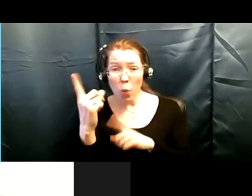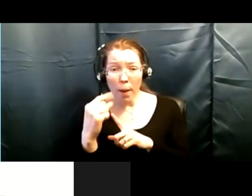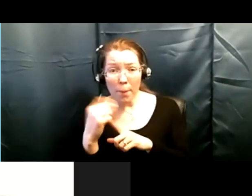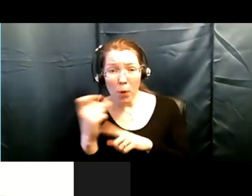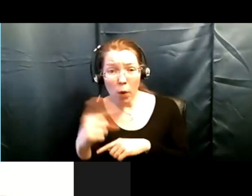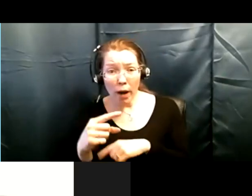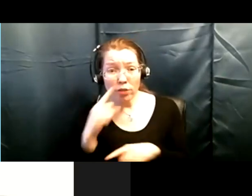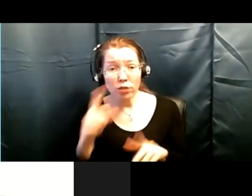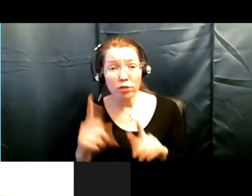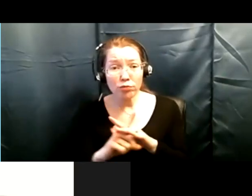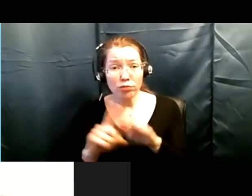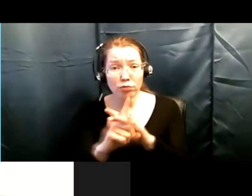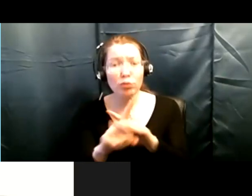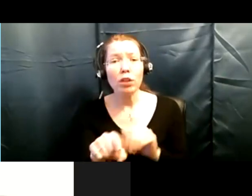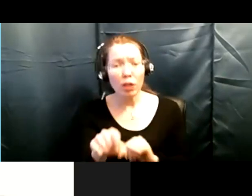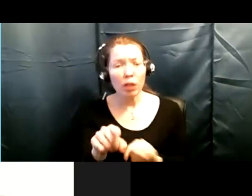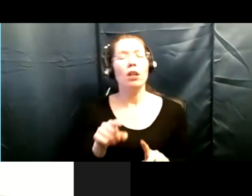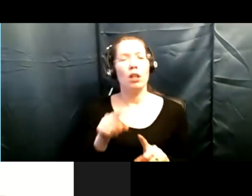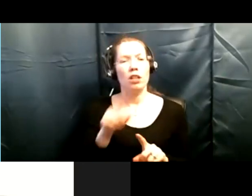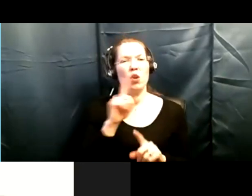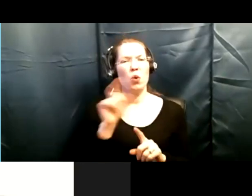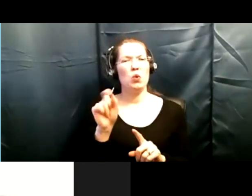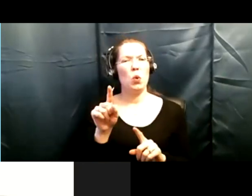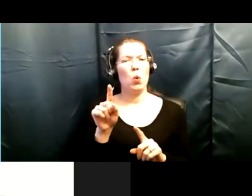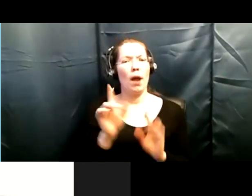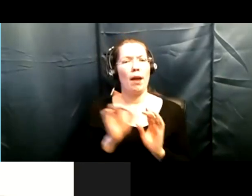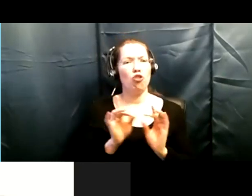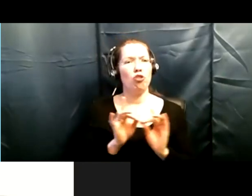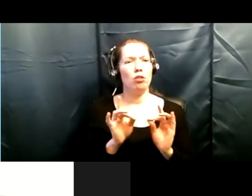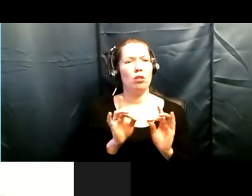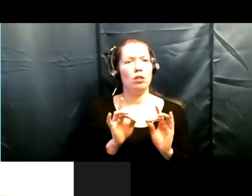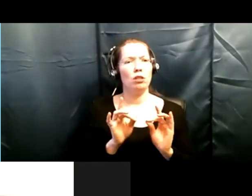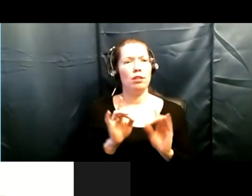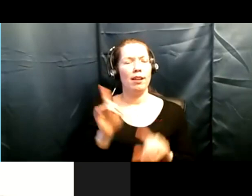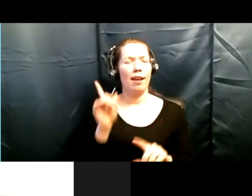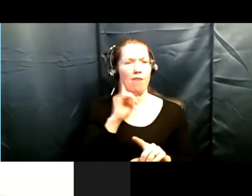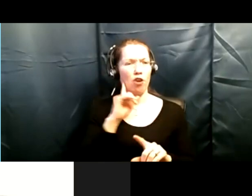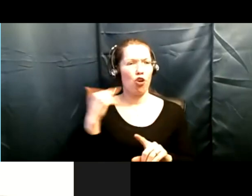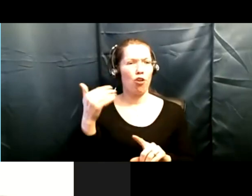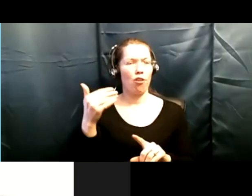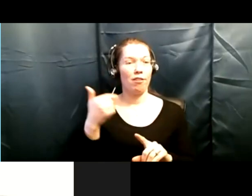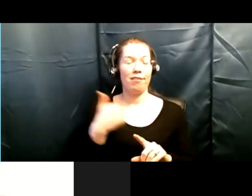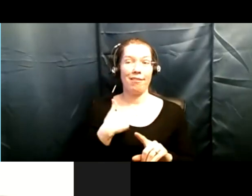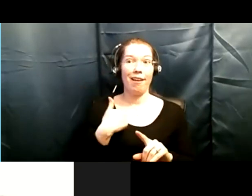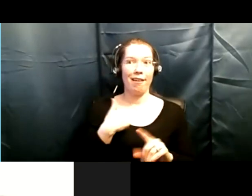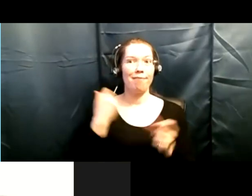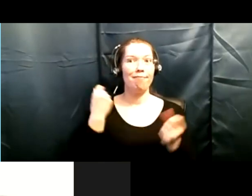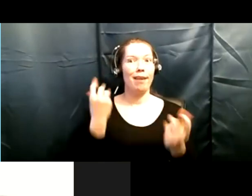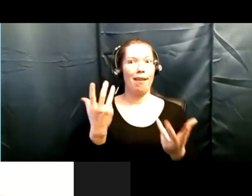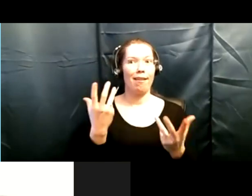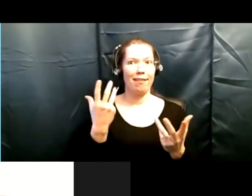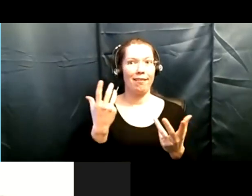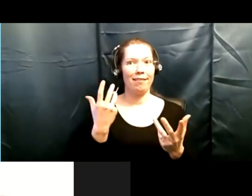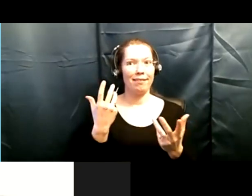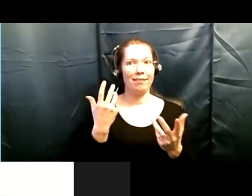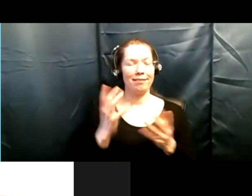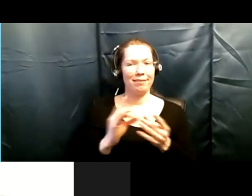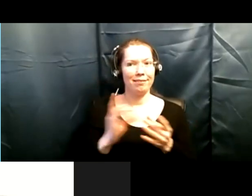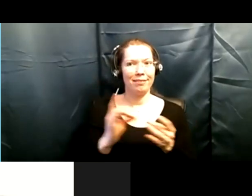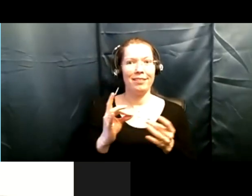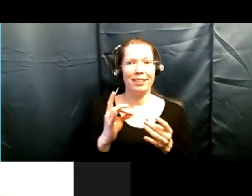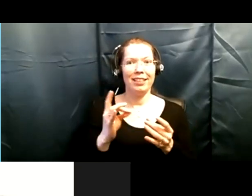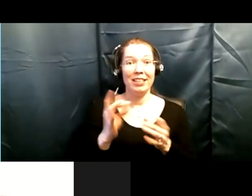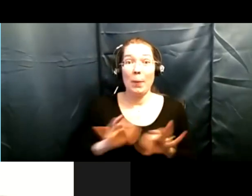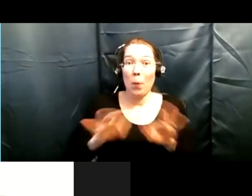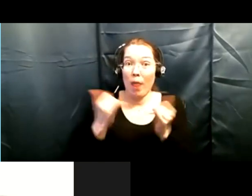here. And this is a question that I've heard myself many times, and it's especially important this time of